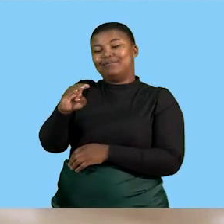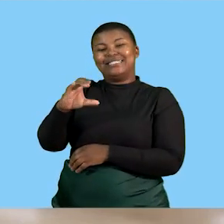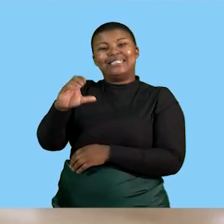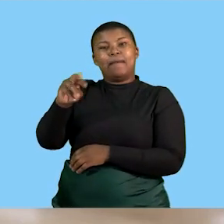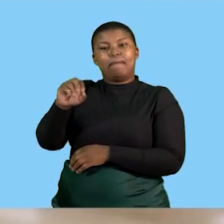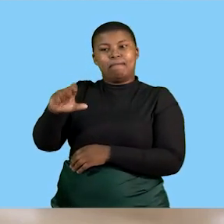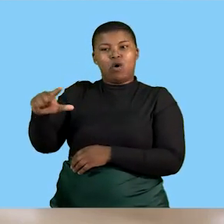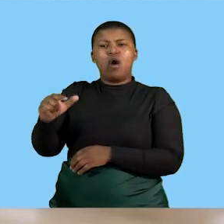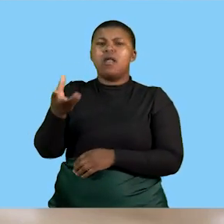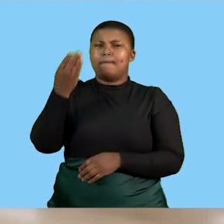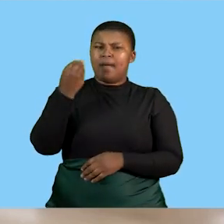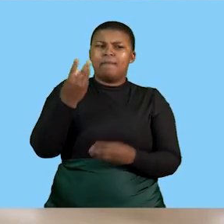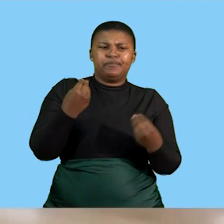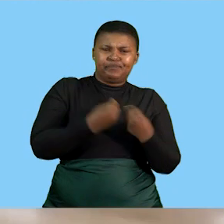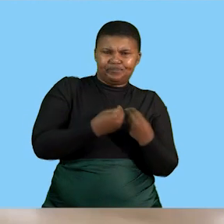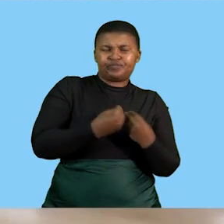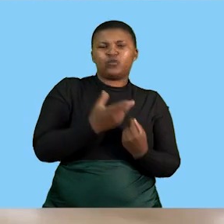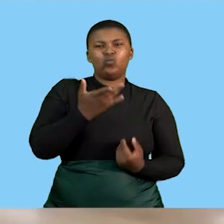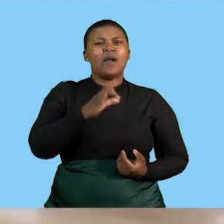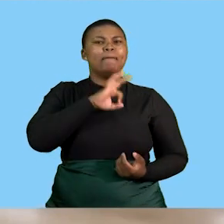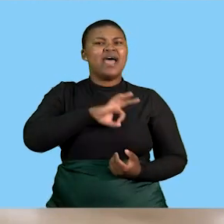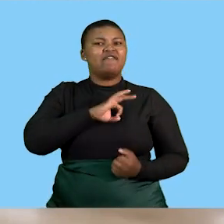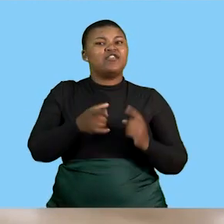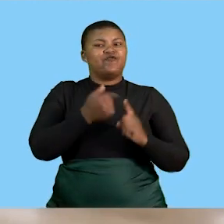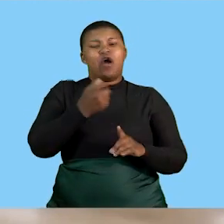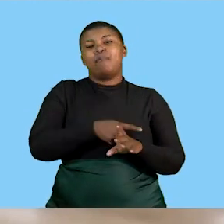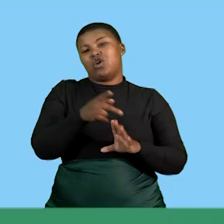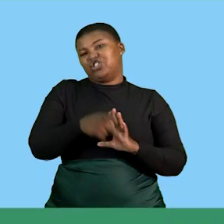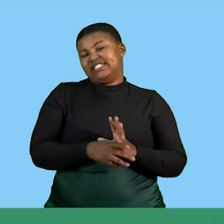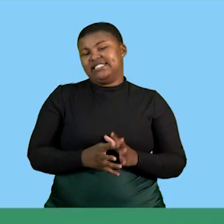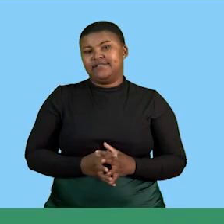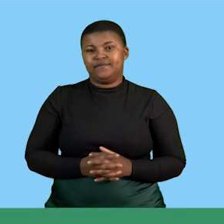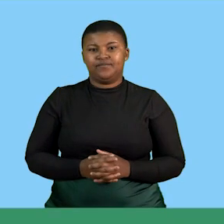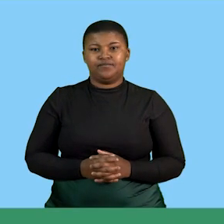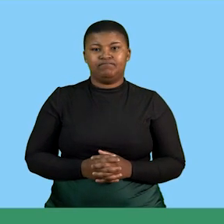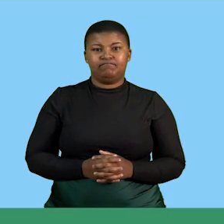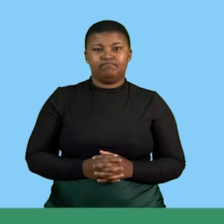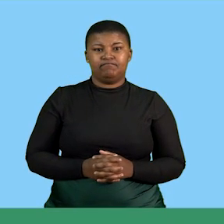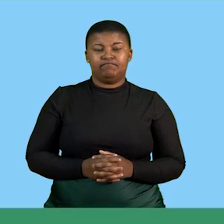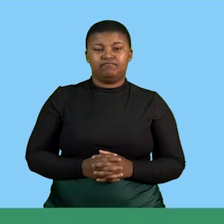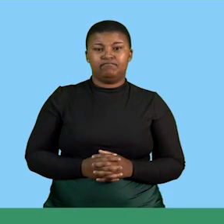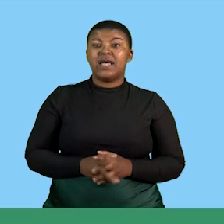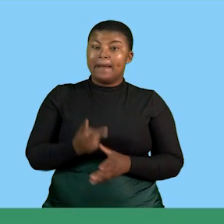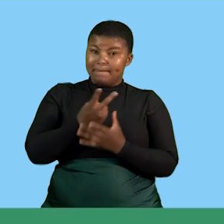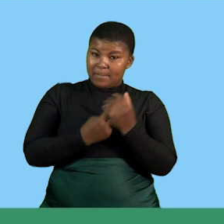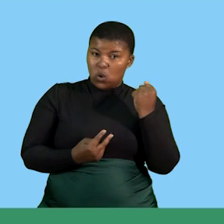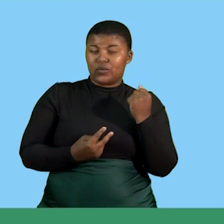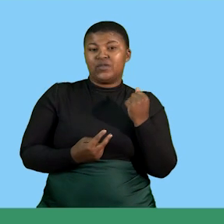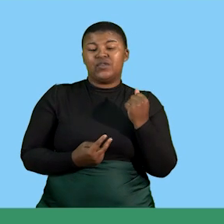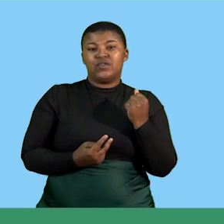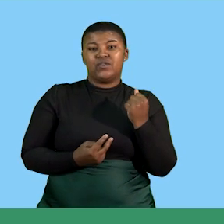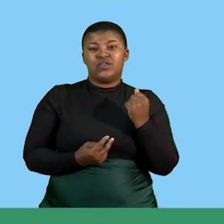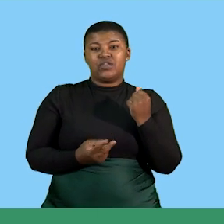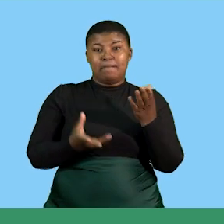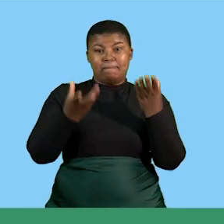get then a competitive advantage from this project. So in this statement, it says that they both